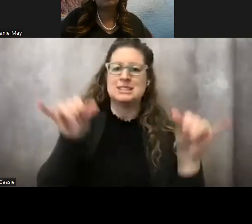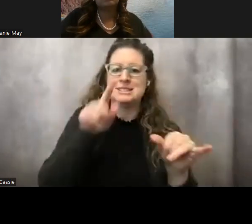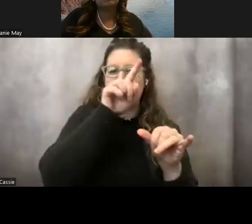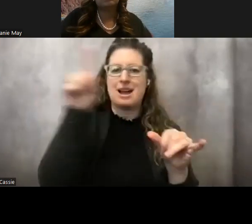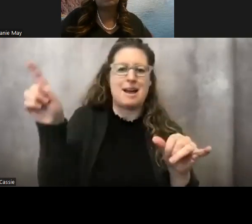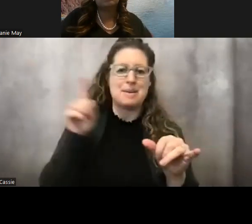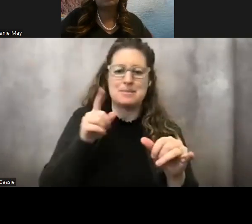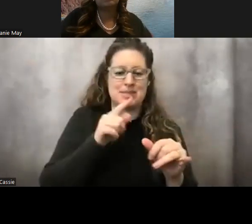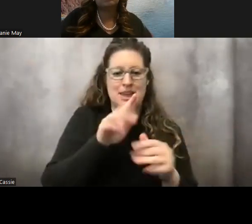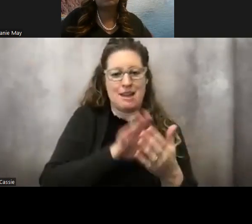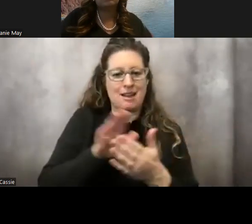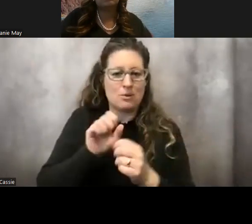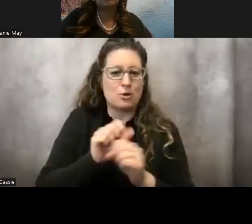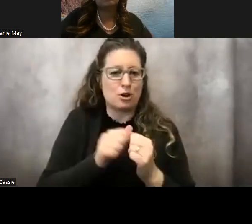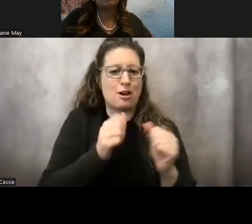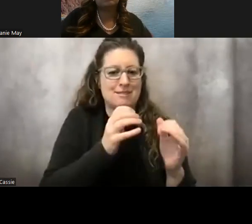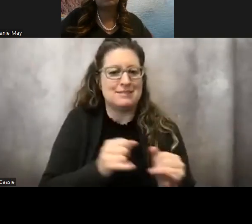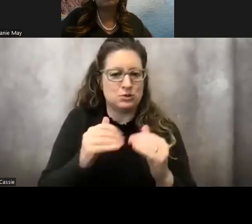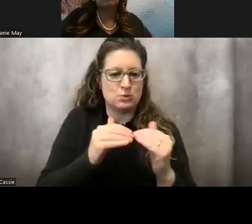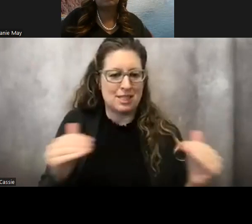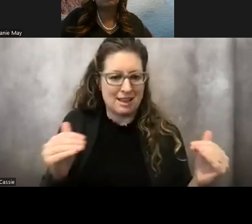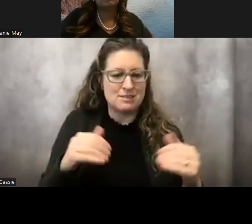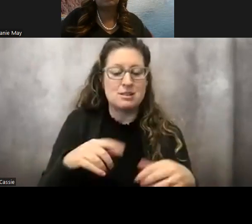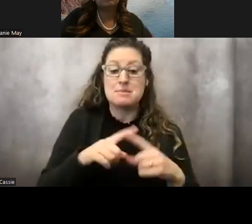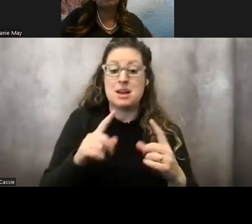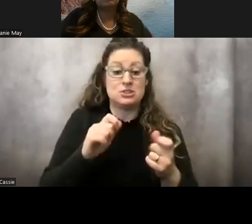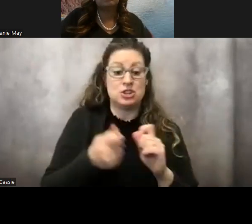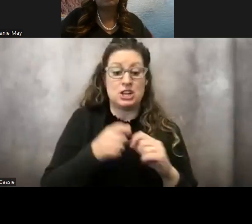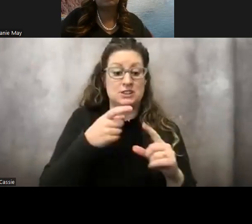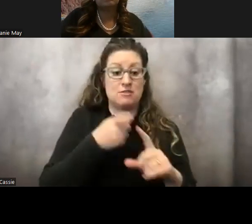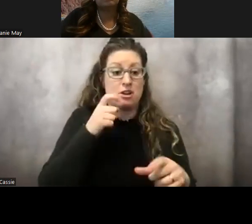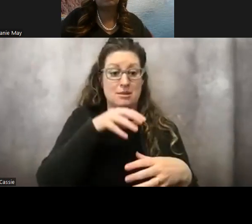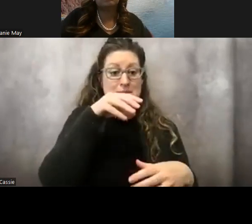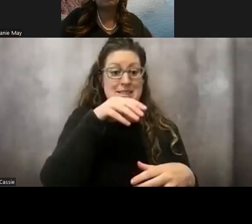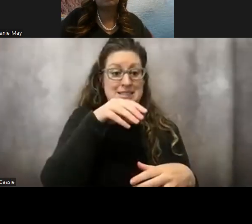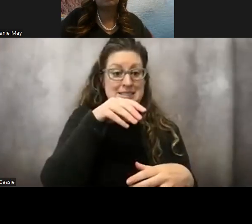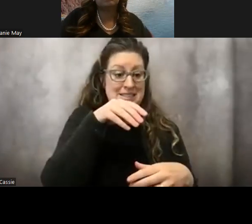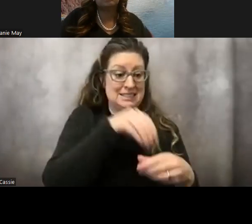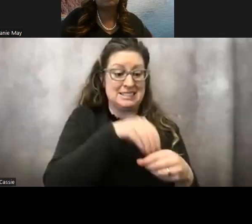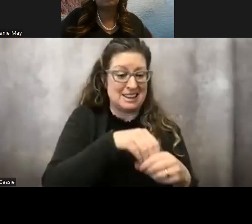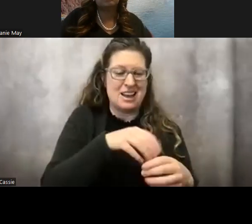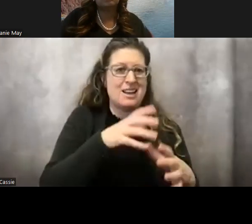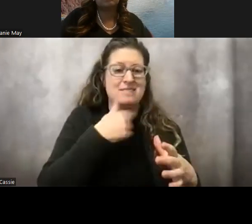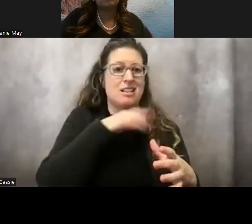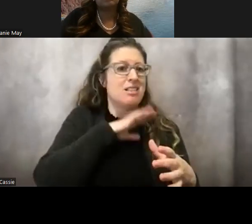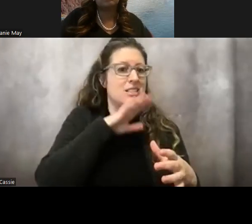particularly from the inside, but trying to change it from the outside can be inspirational.